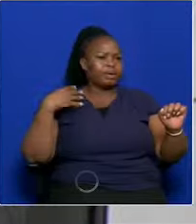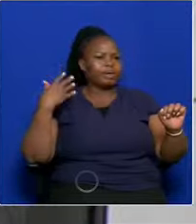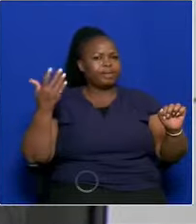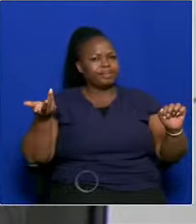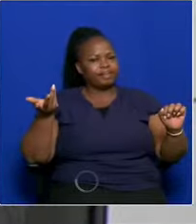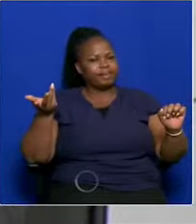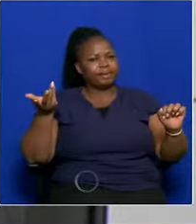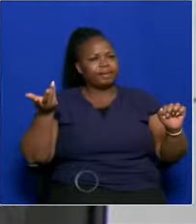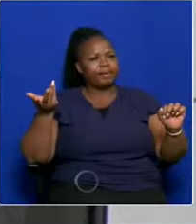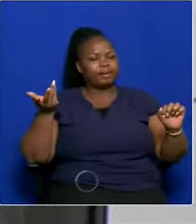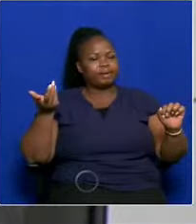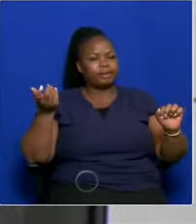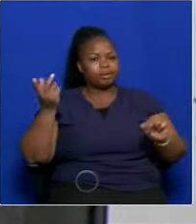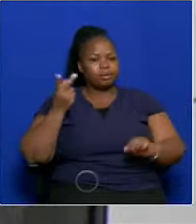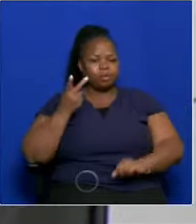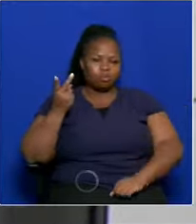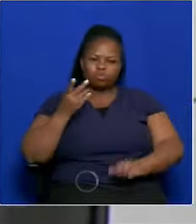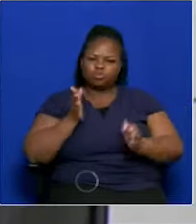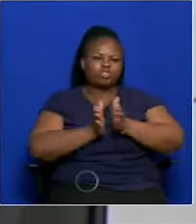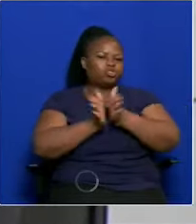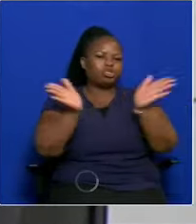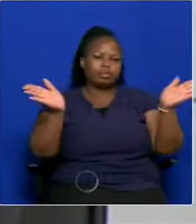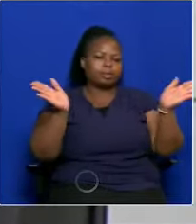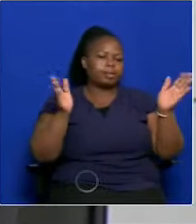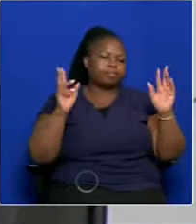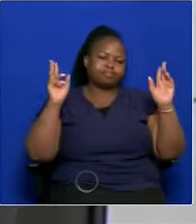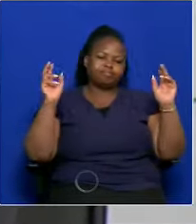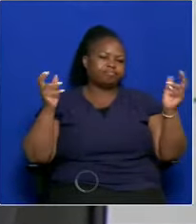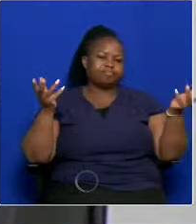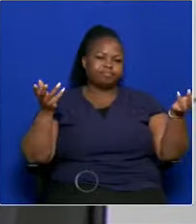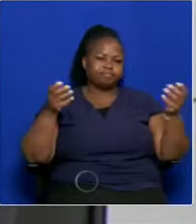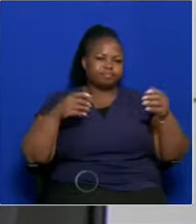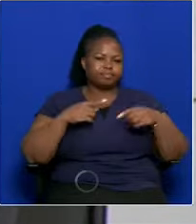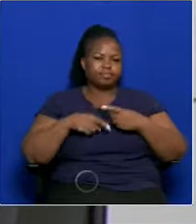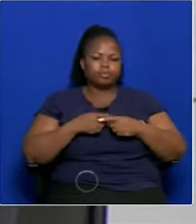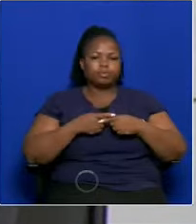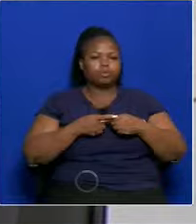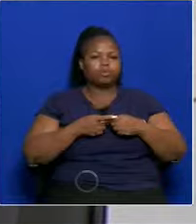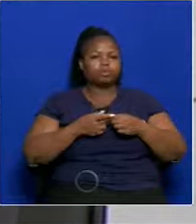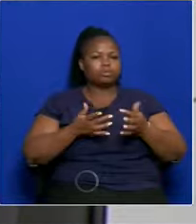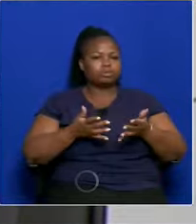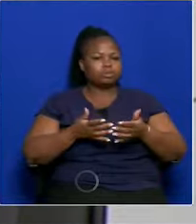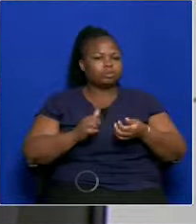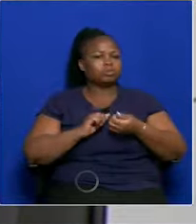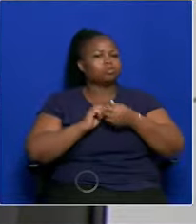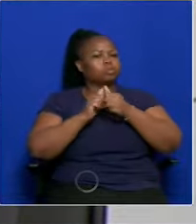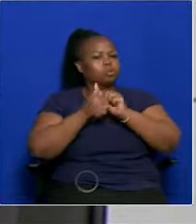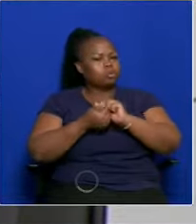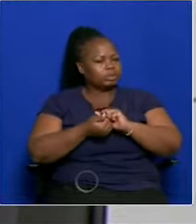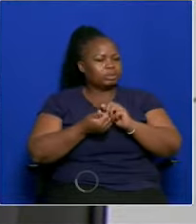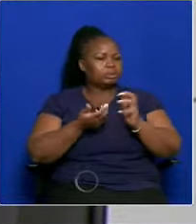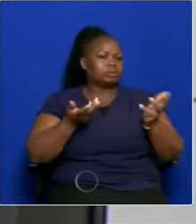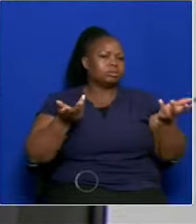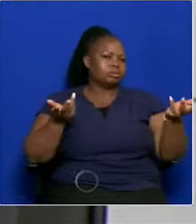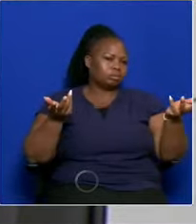also in general about life, sports, but most of the time